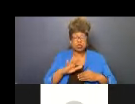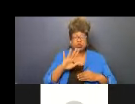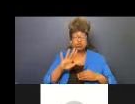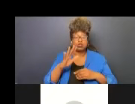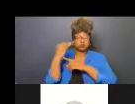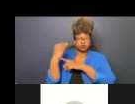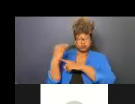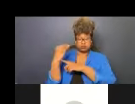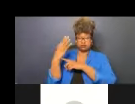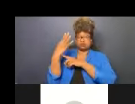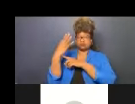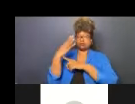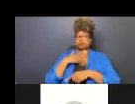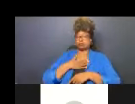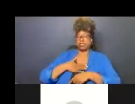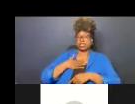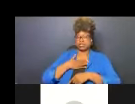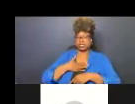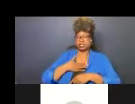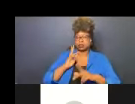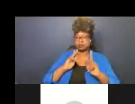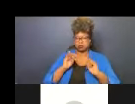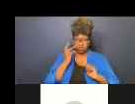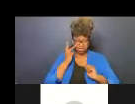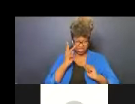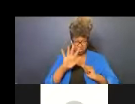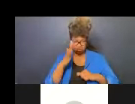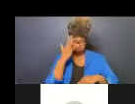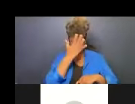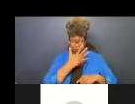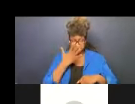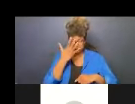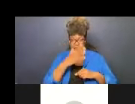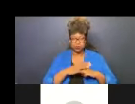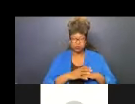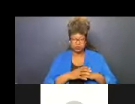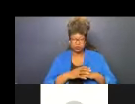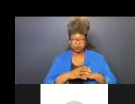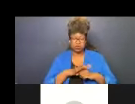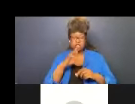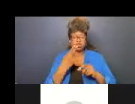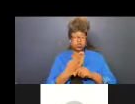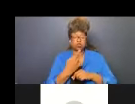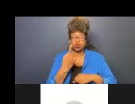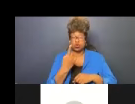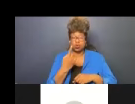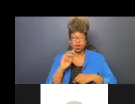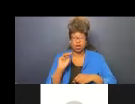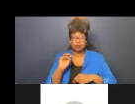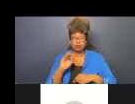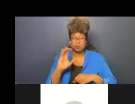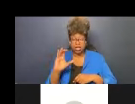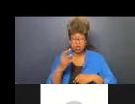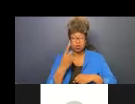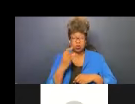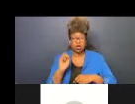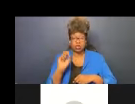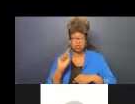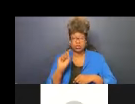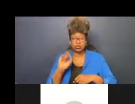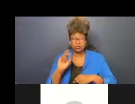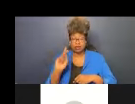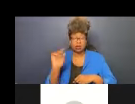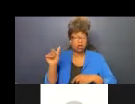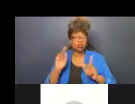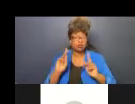camera so people can see you as well. And just a reminder to, using one mic and one stack. So, if other people are speaking, wait